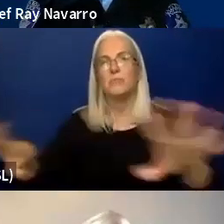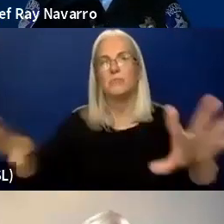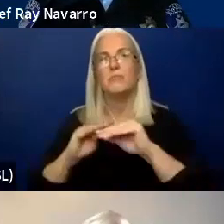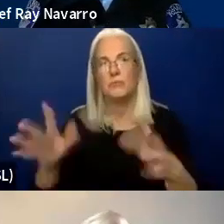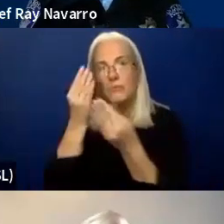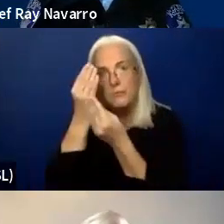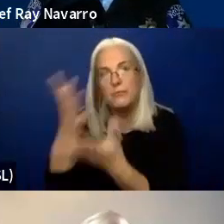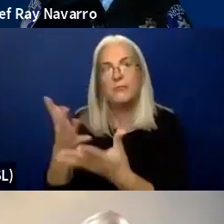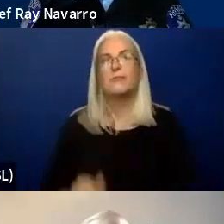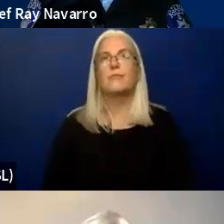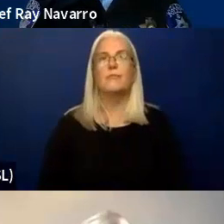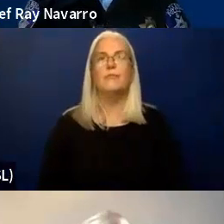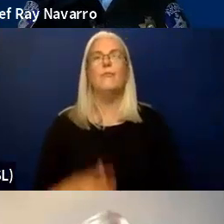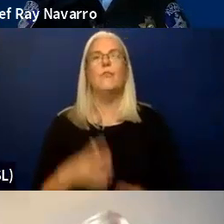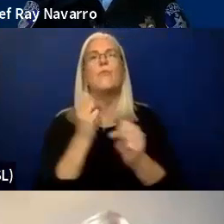Nixel at